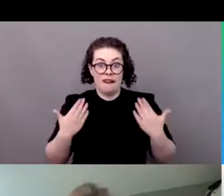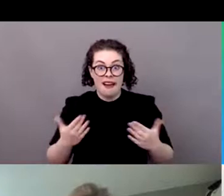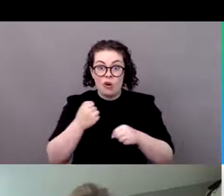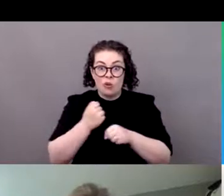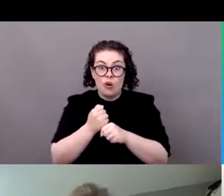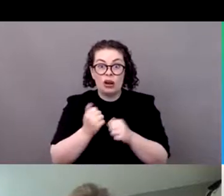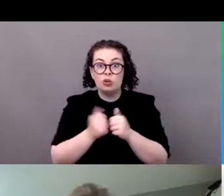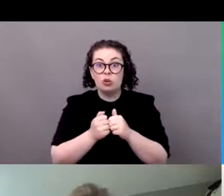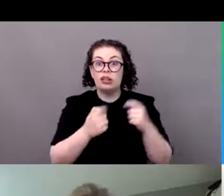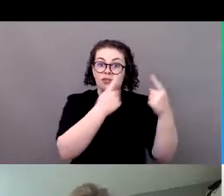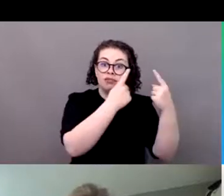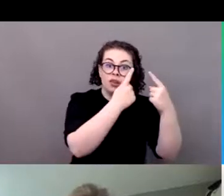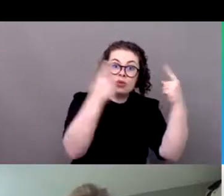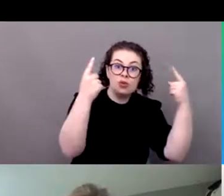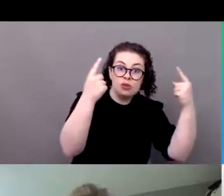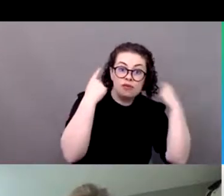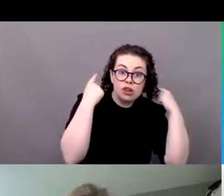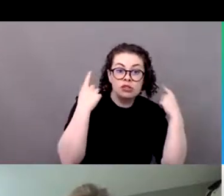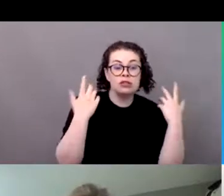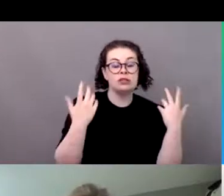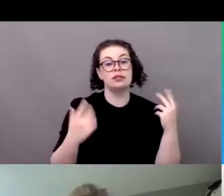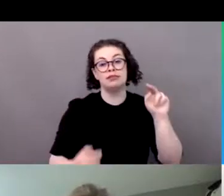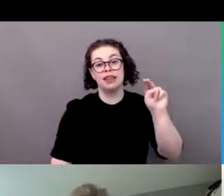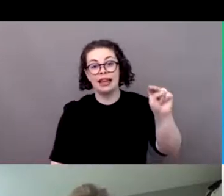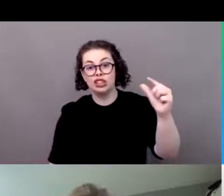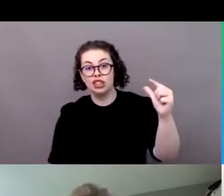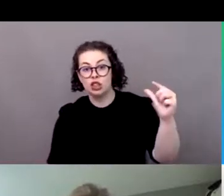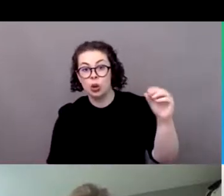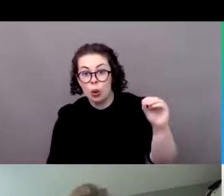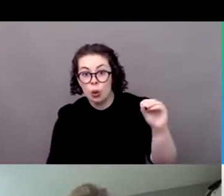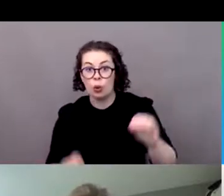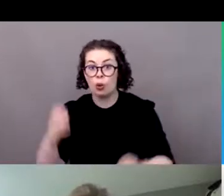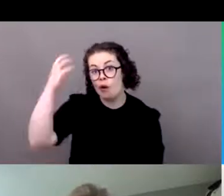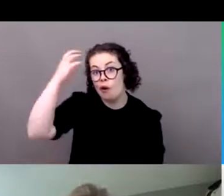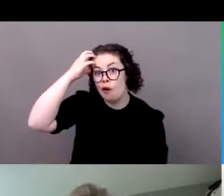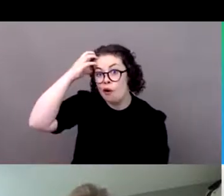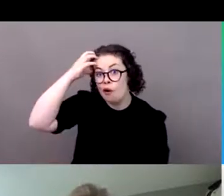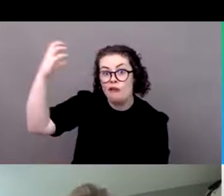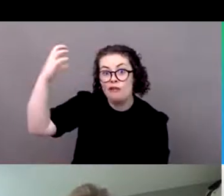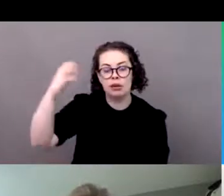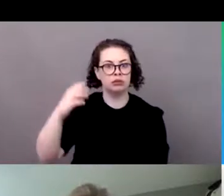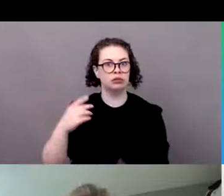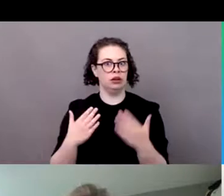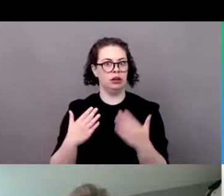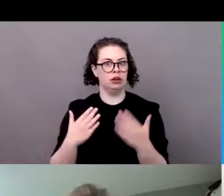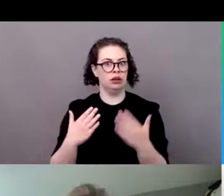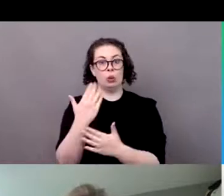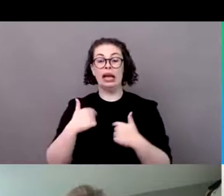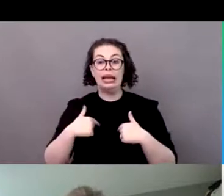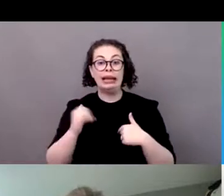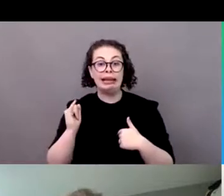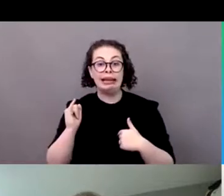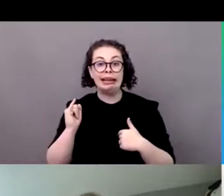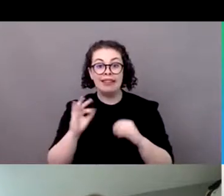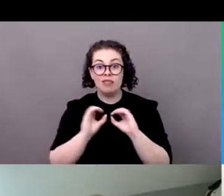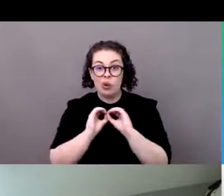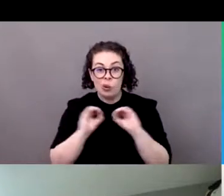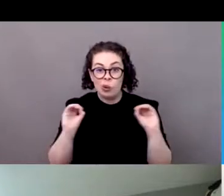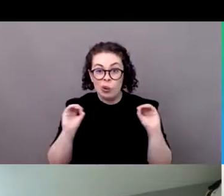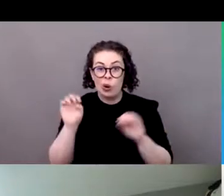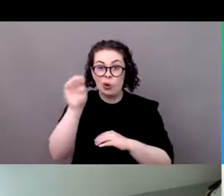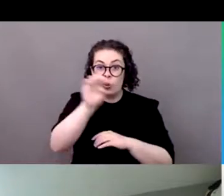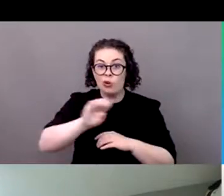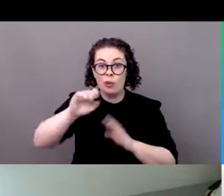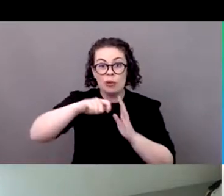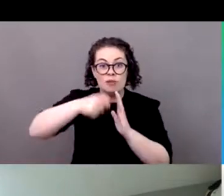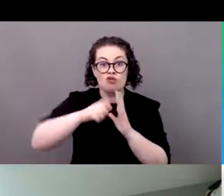universities, governments, and they're not the usual actors with which they relate in performing the activities. So this is a